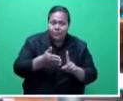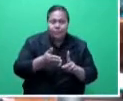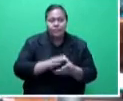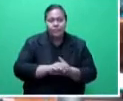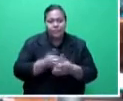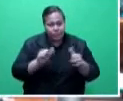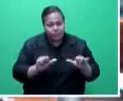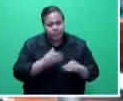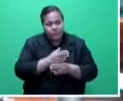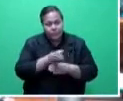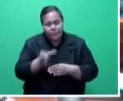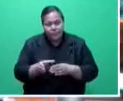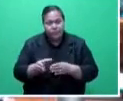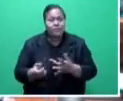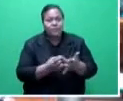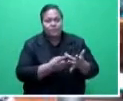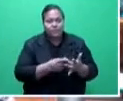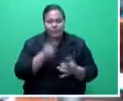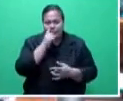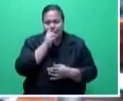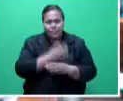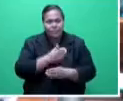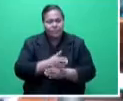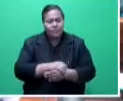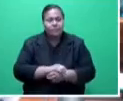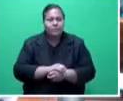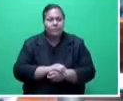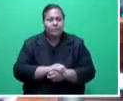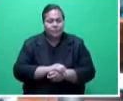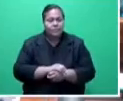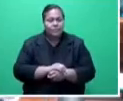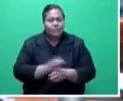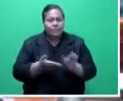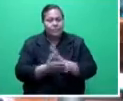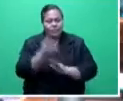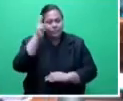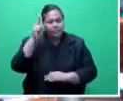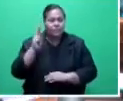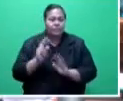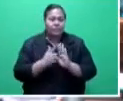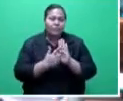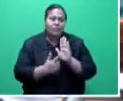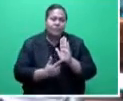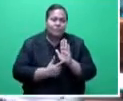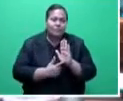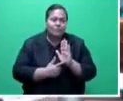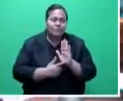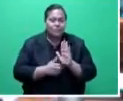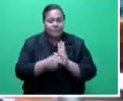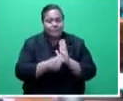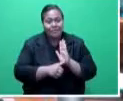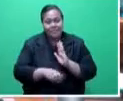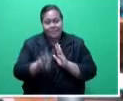protects workers and other persons at work, including employees defined by national laws. Article 3 of the Convention sets